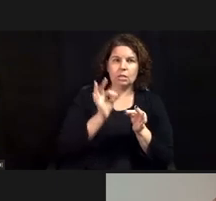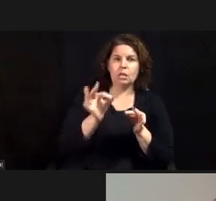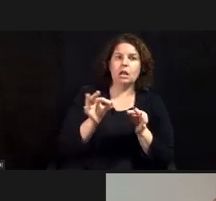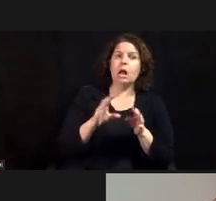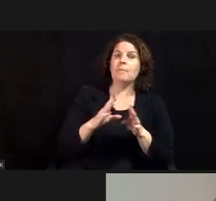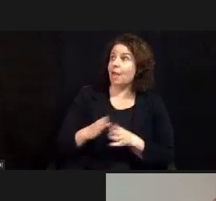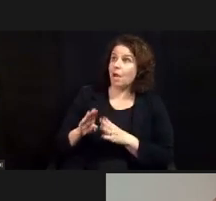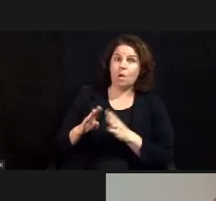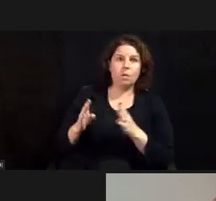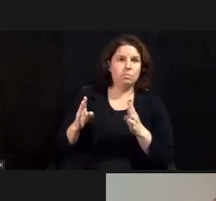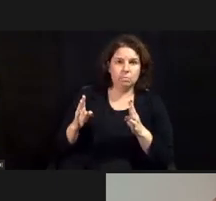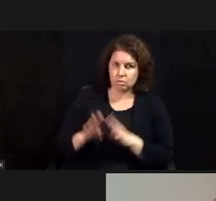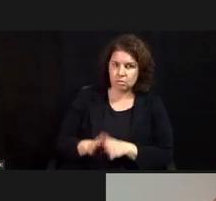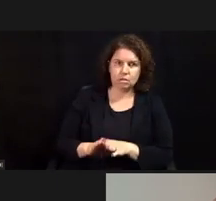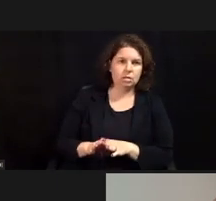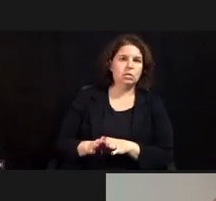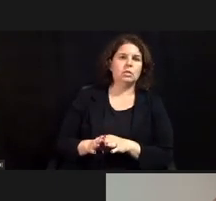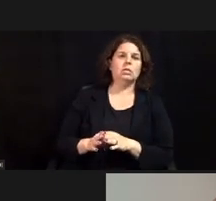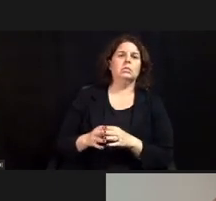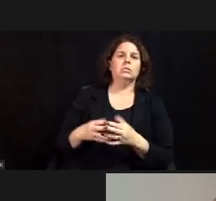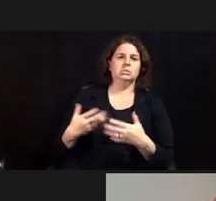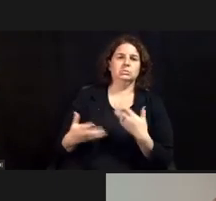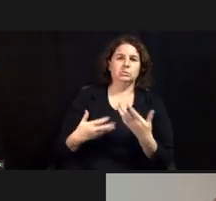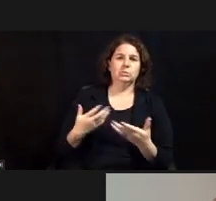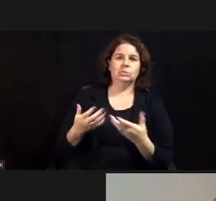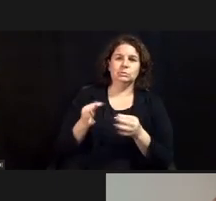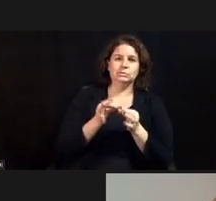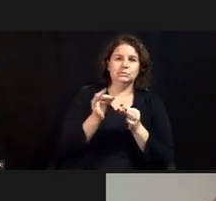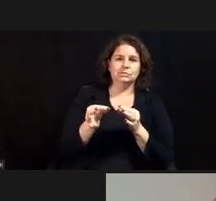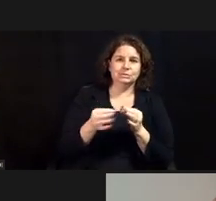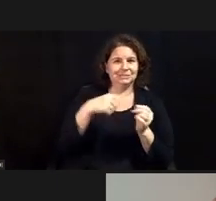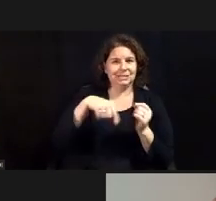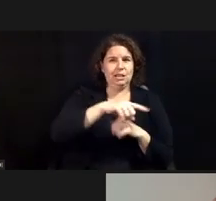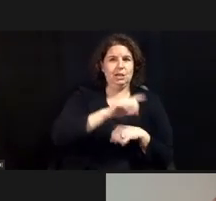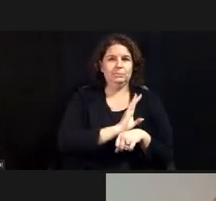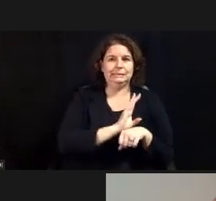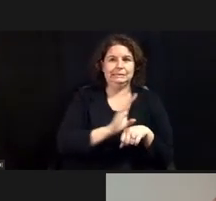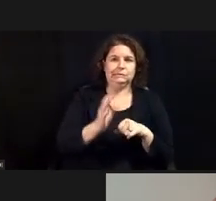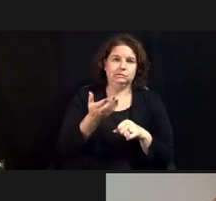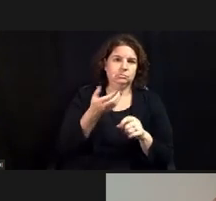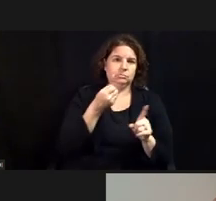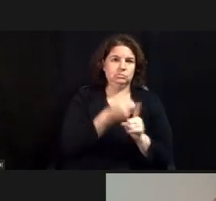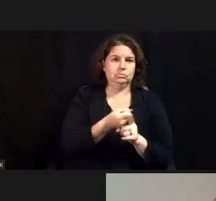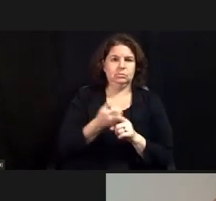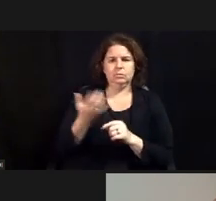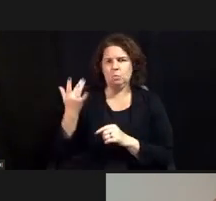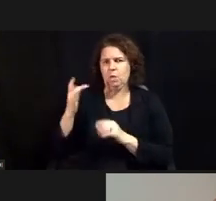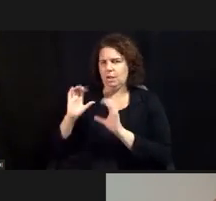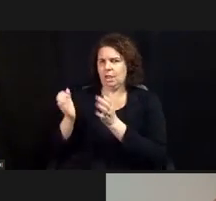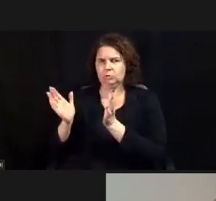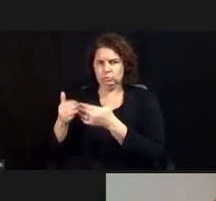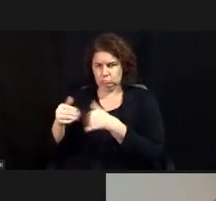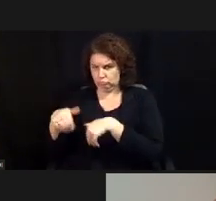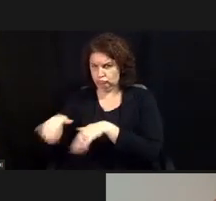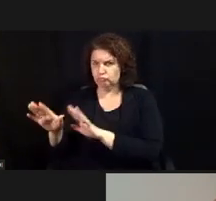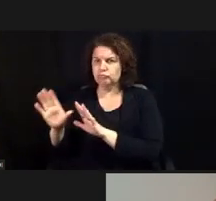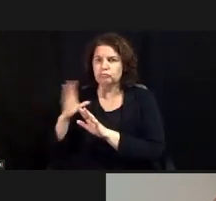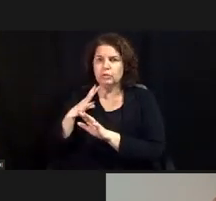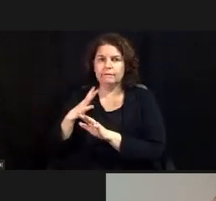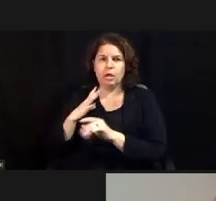and it was pulled back. So maybe you can explain how the school classroom environment can move forward, but not some of these other